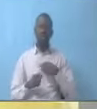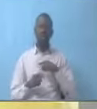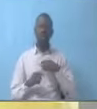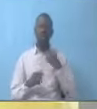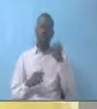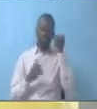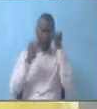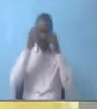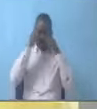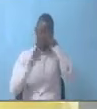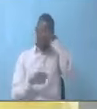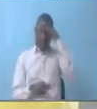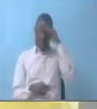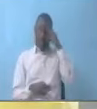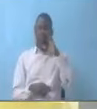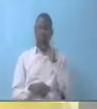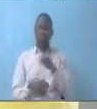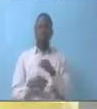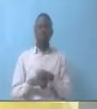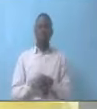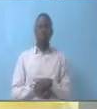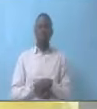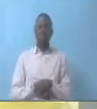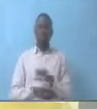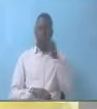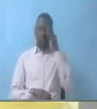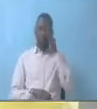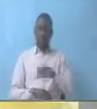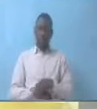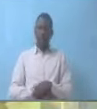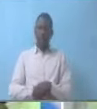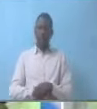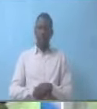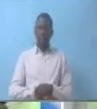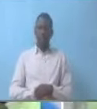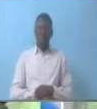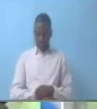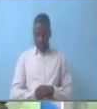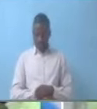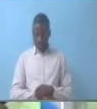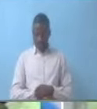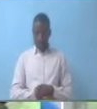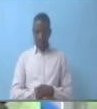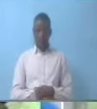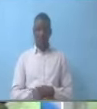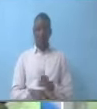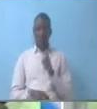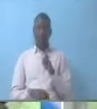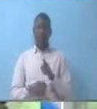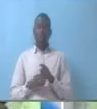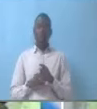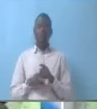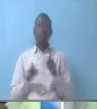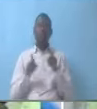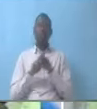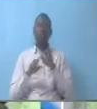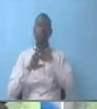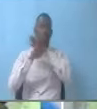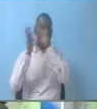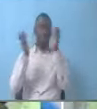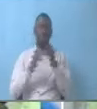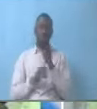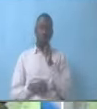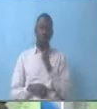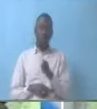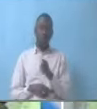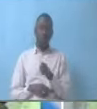my country. Thank you. But in spite of all that, you lost your